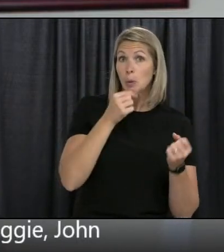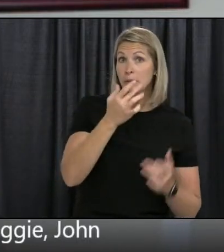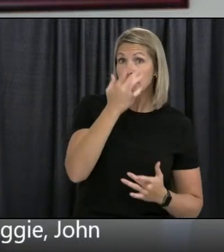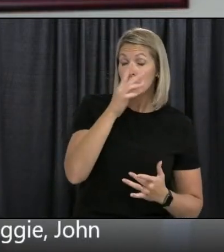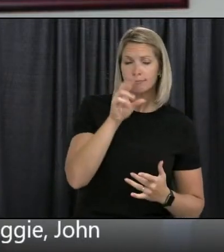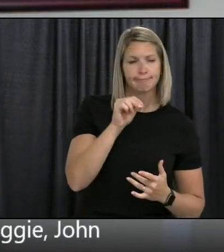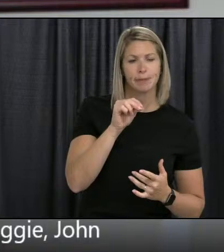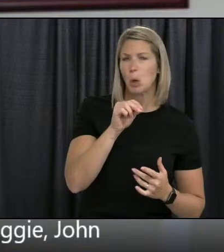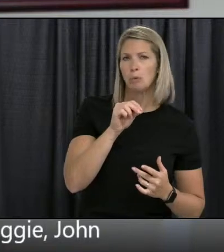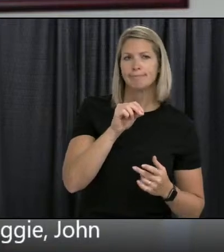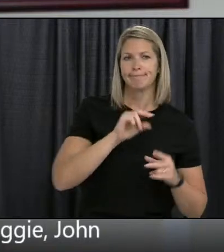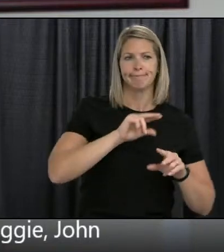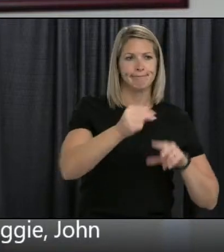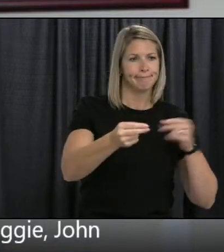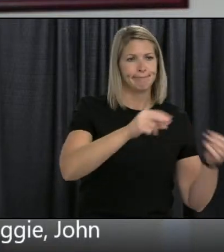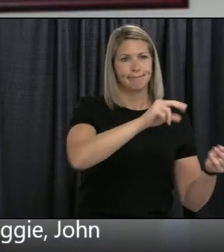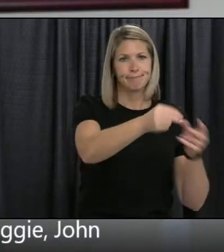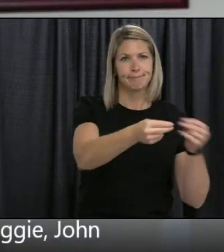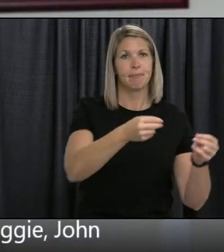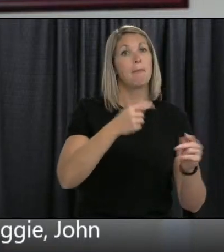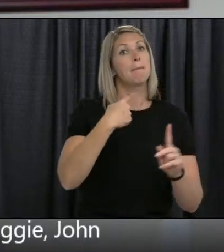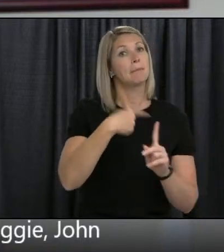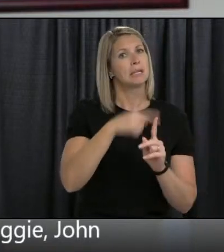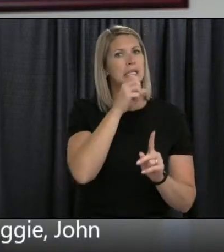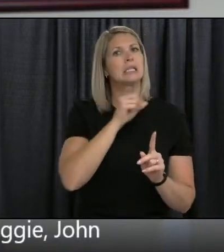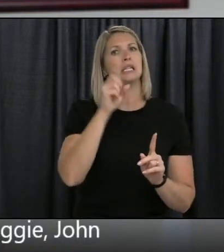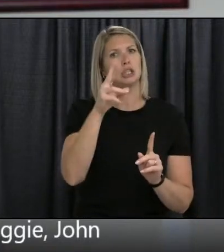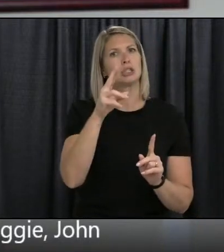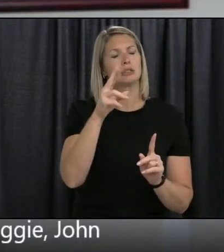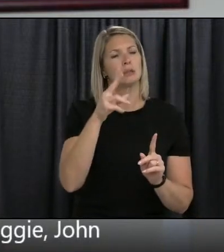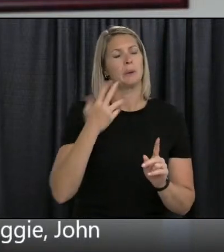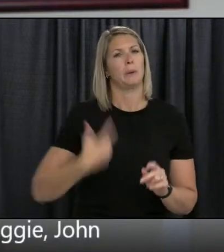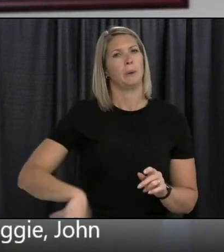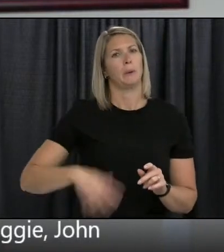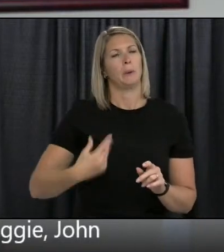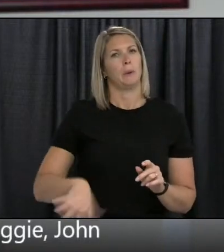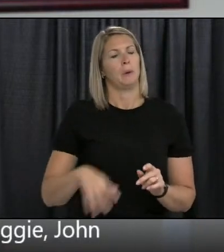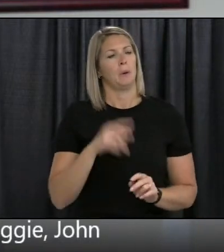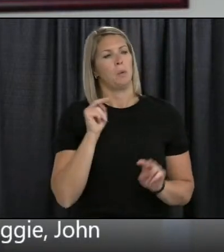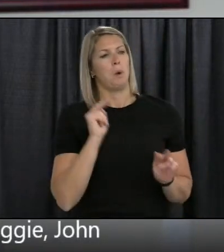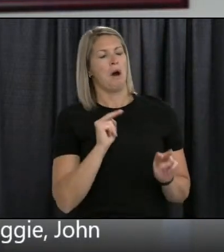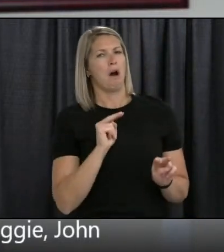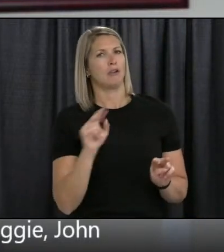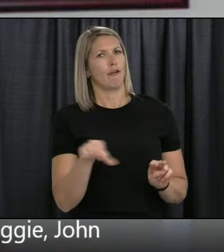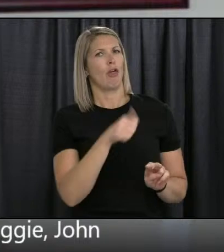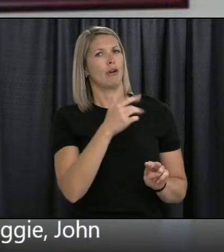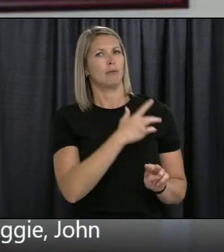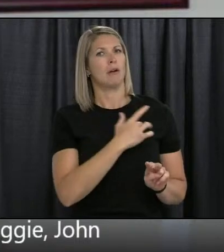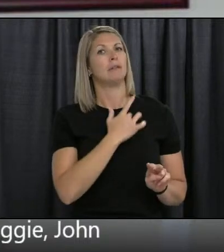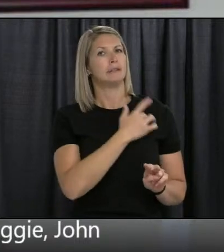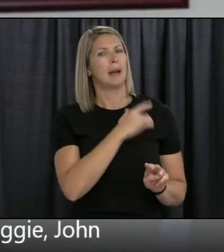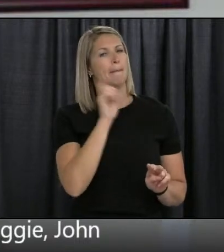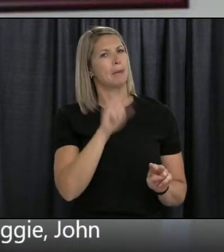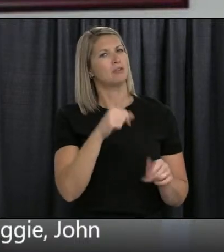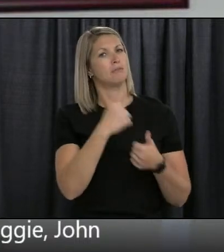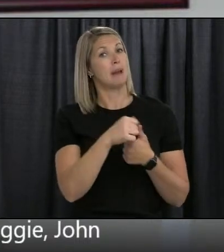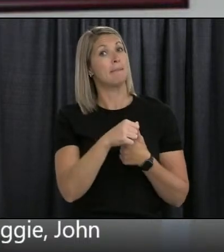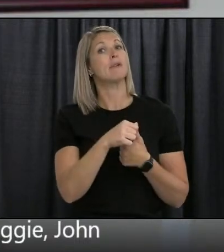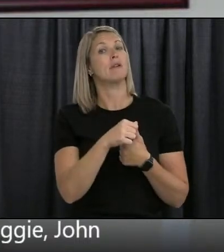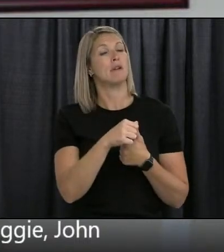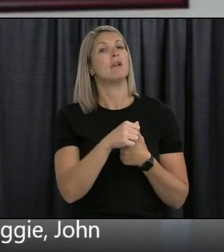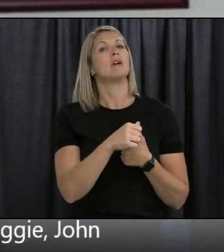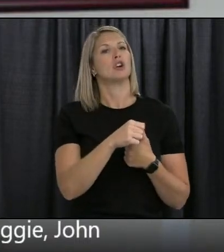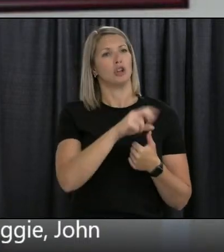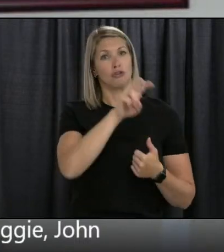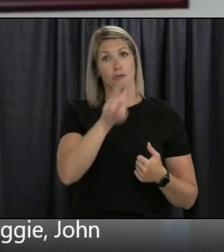contracting COVID as the numbers rise. I think it's important to bear this in mind when you consider what